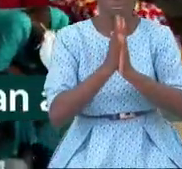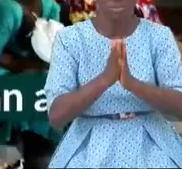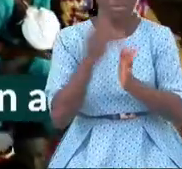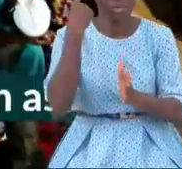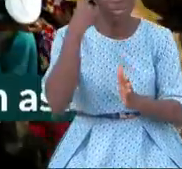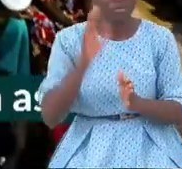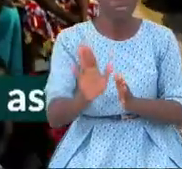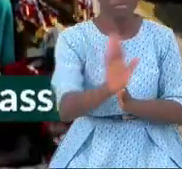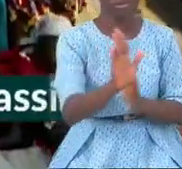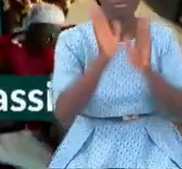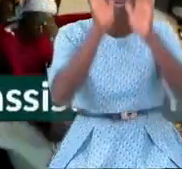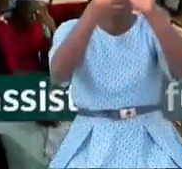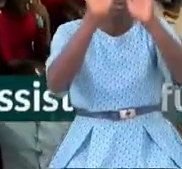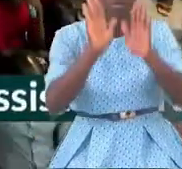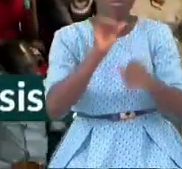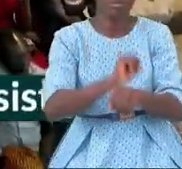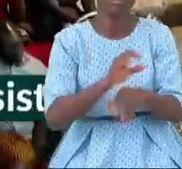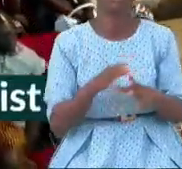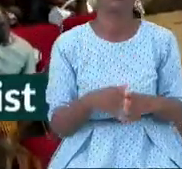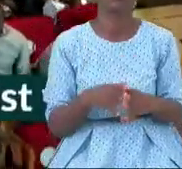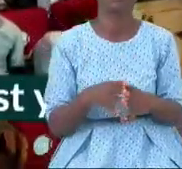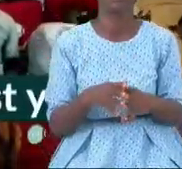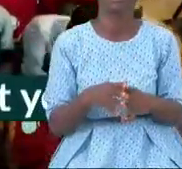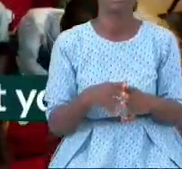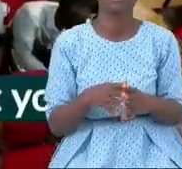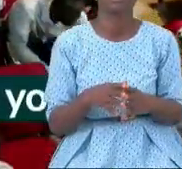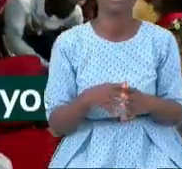She received salvation and she got her miracle.